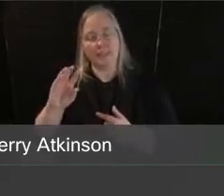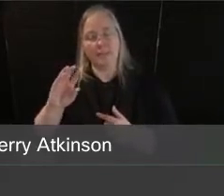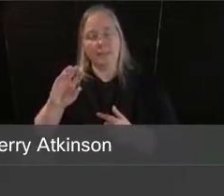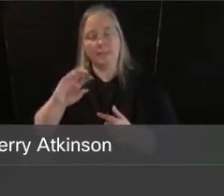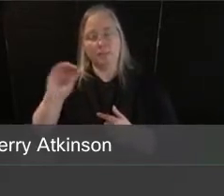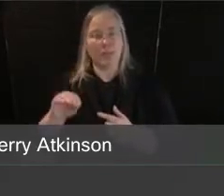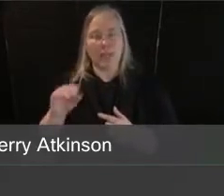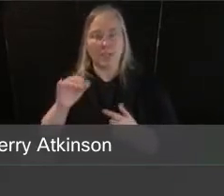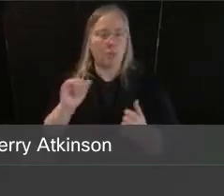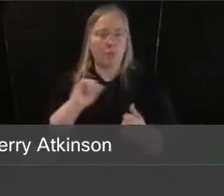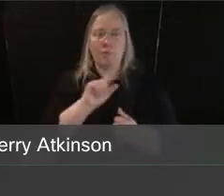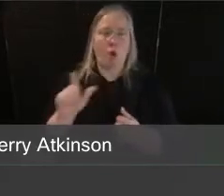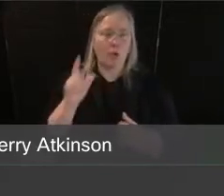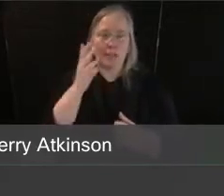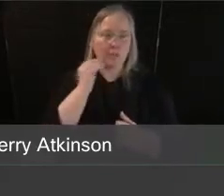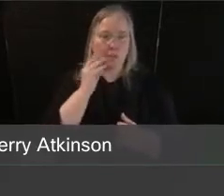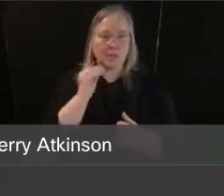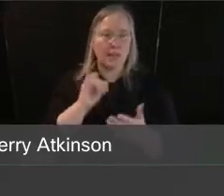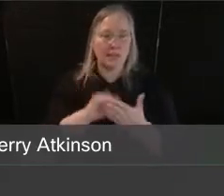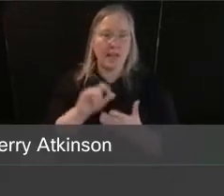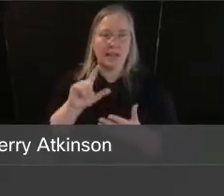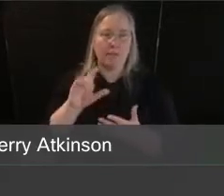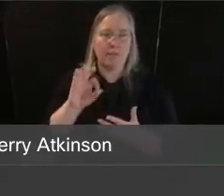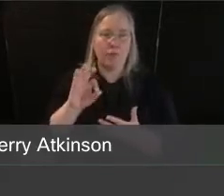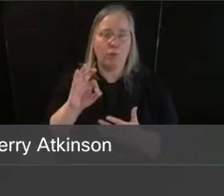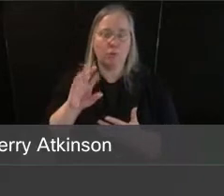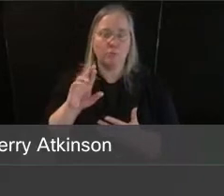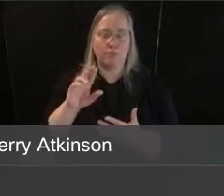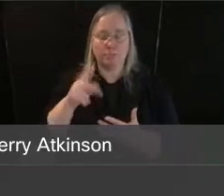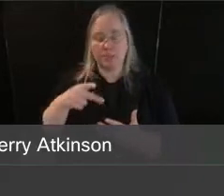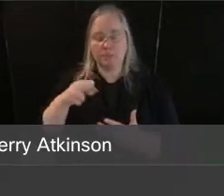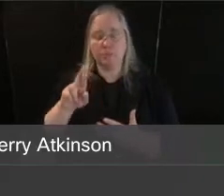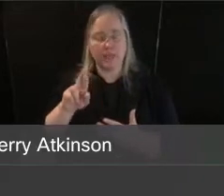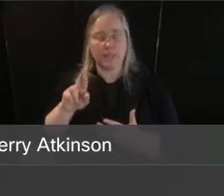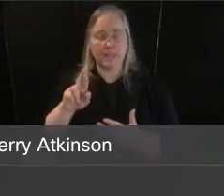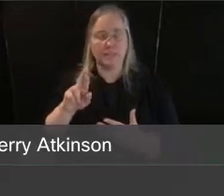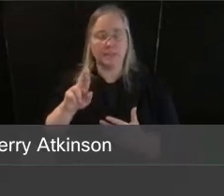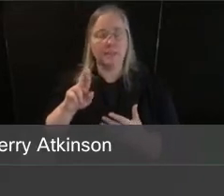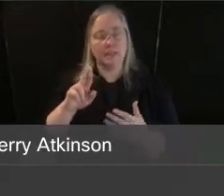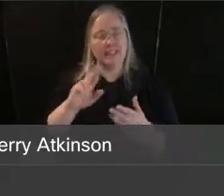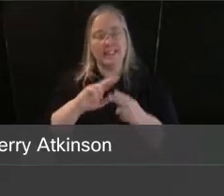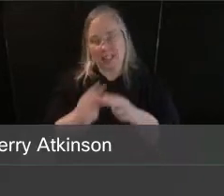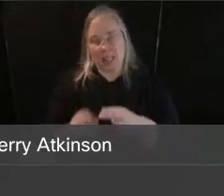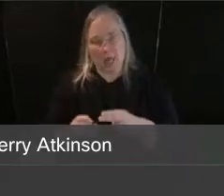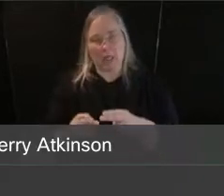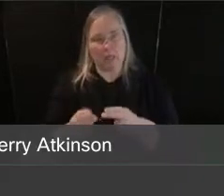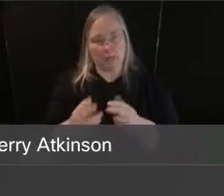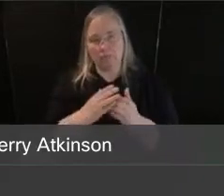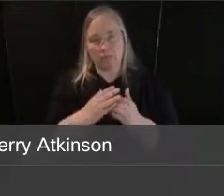the labor force participation rate declining going forward.